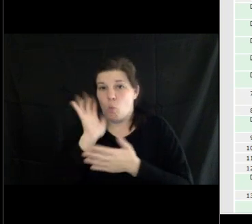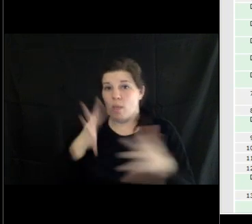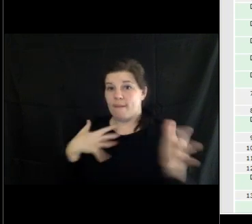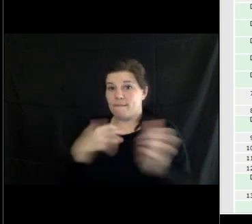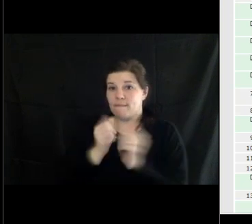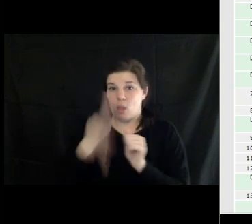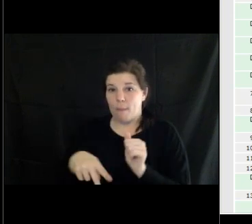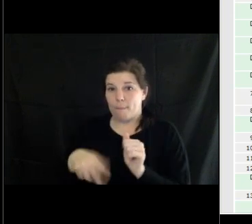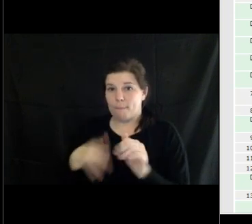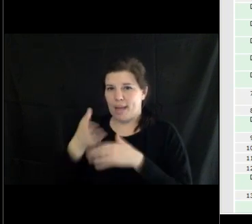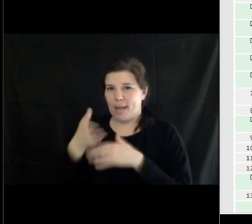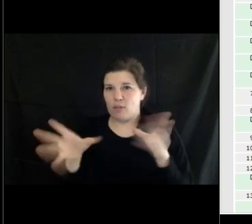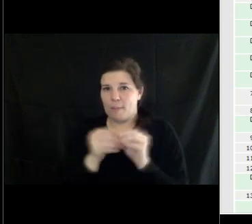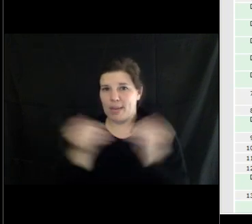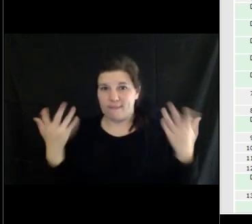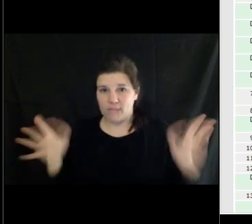right.